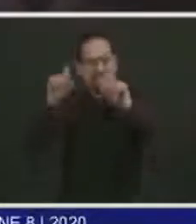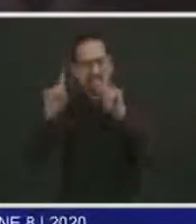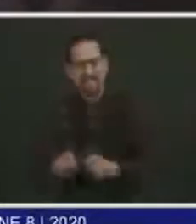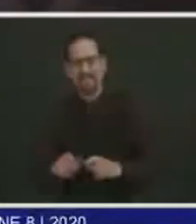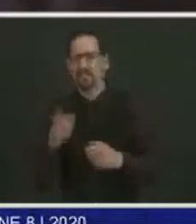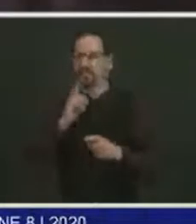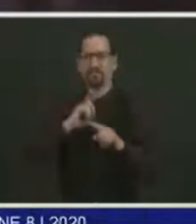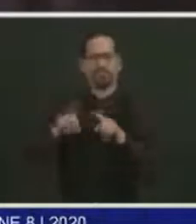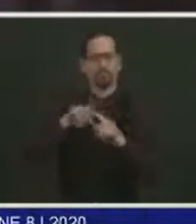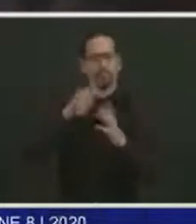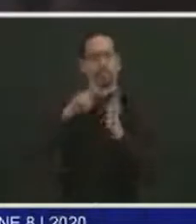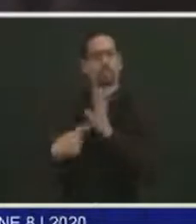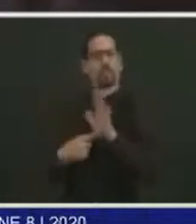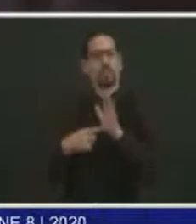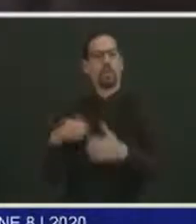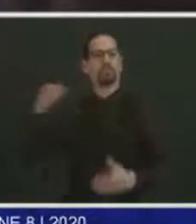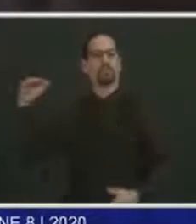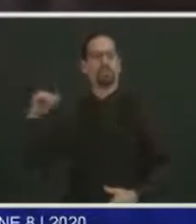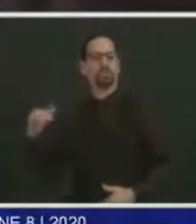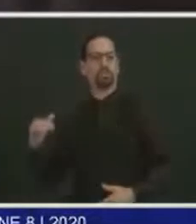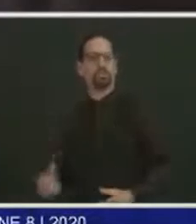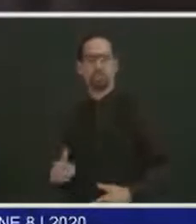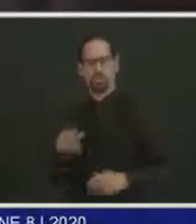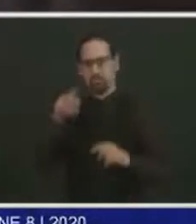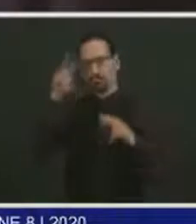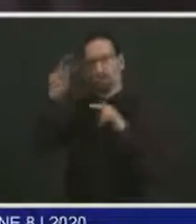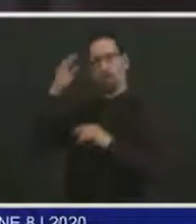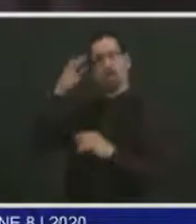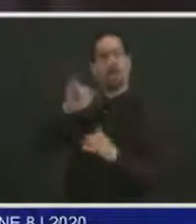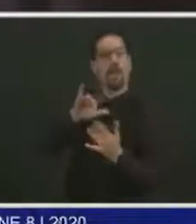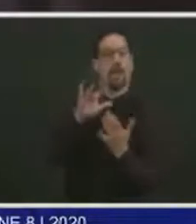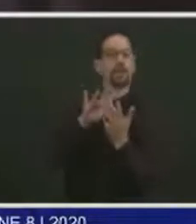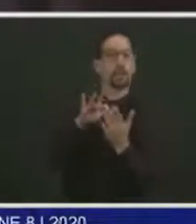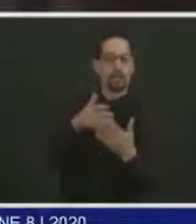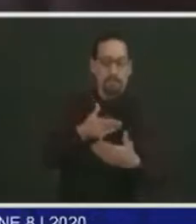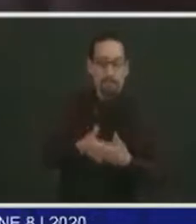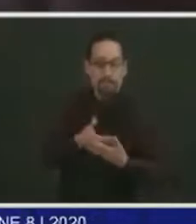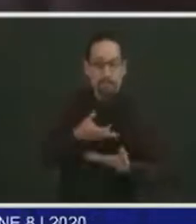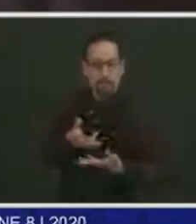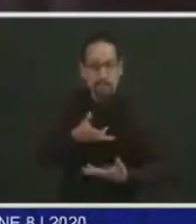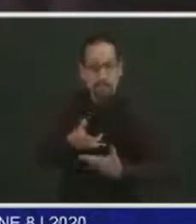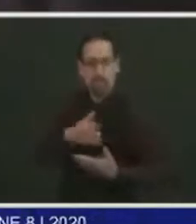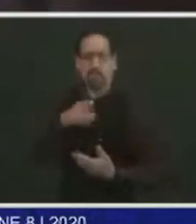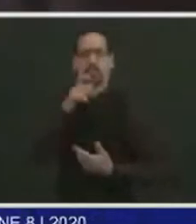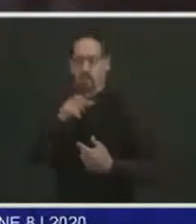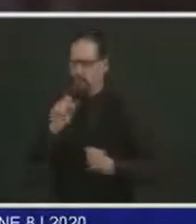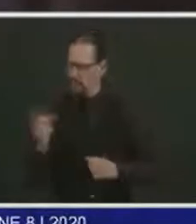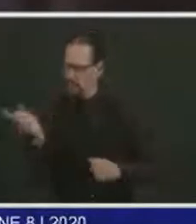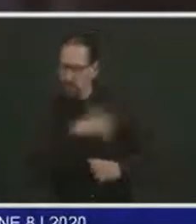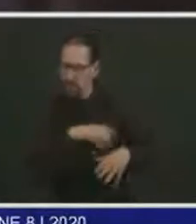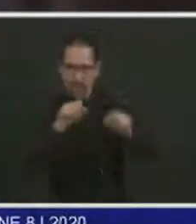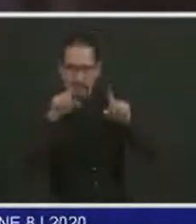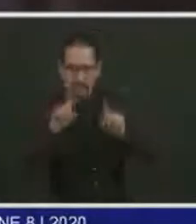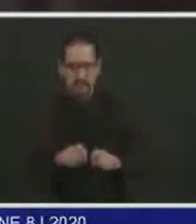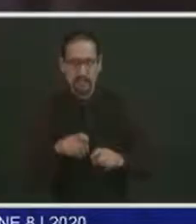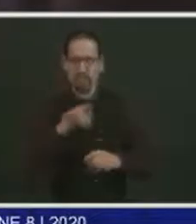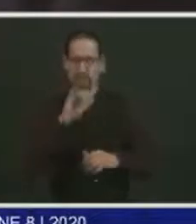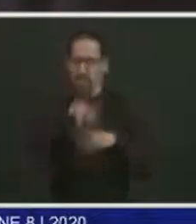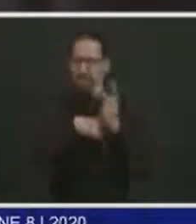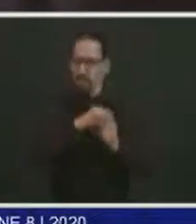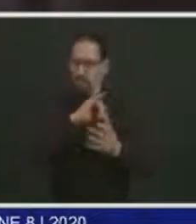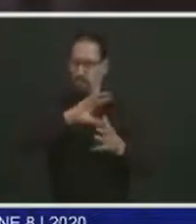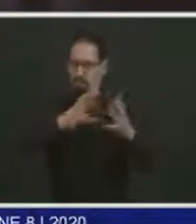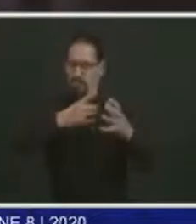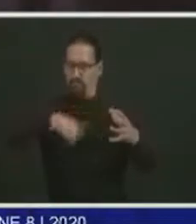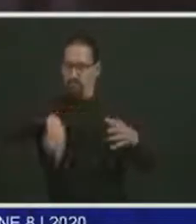and close in contact workers. And I would just encourage you, if you work in one of those industries, you